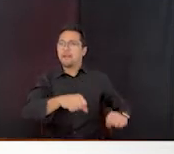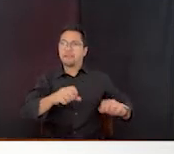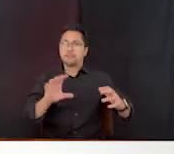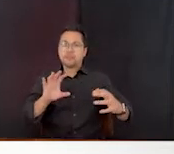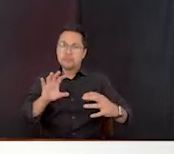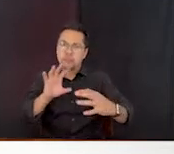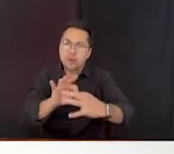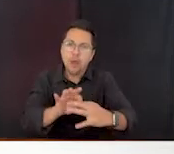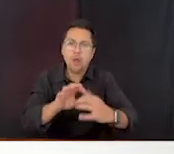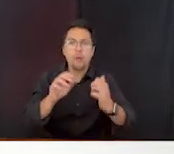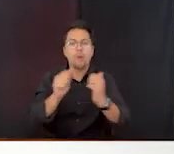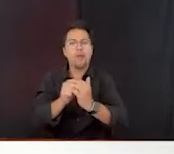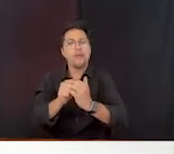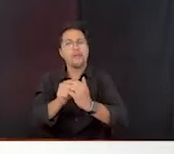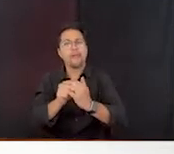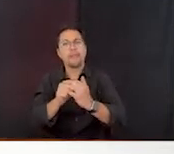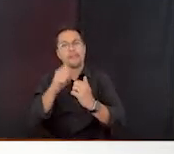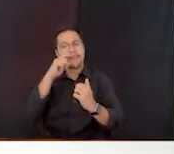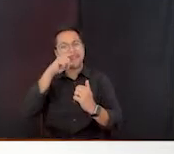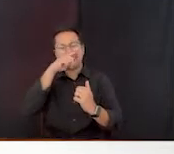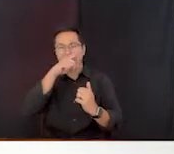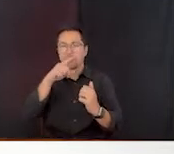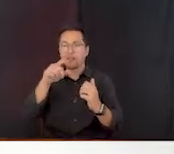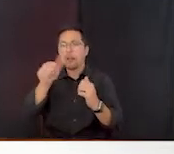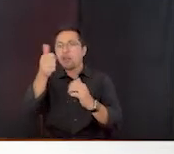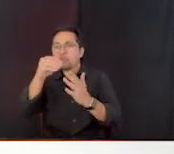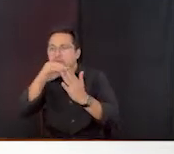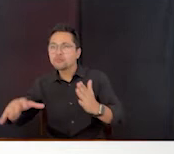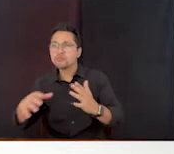is something that has systematically